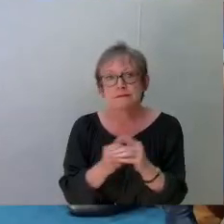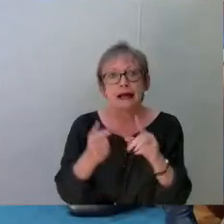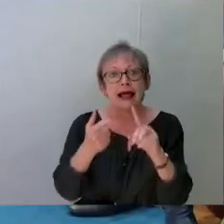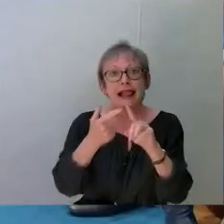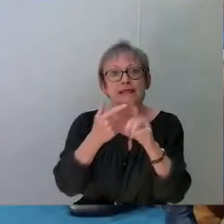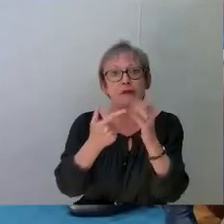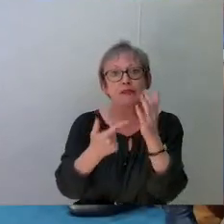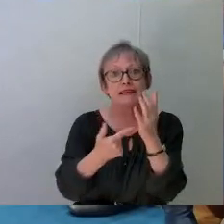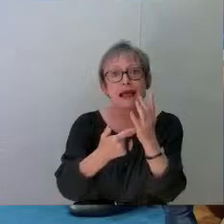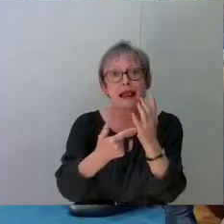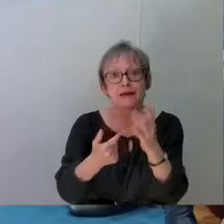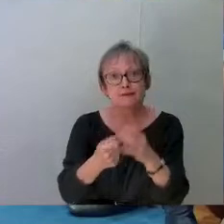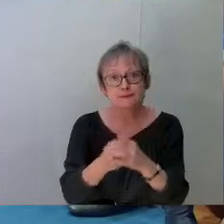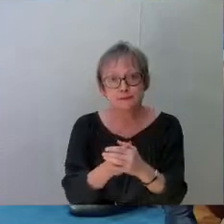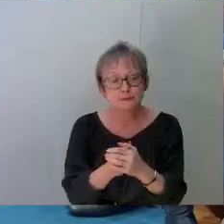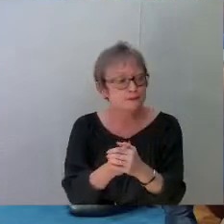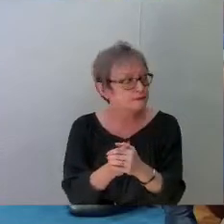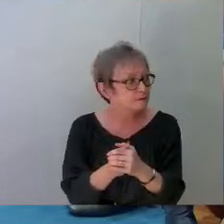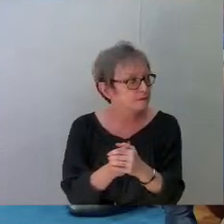Elizabeth Taylor.